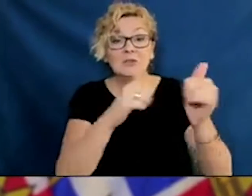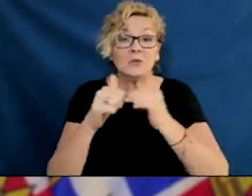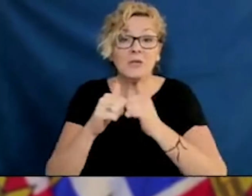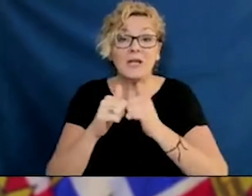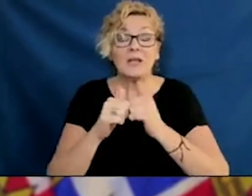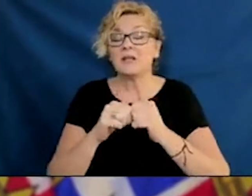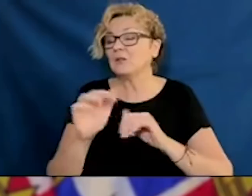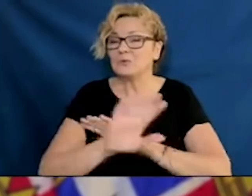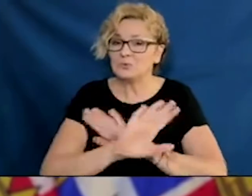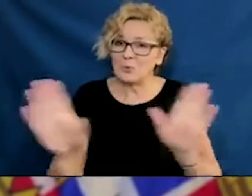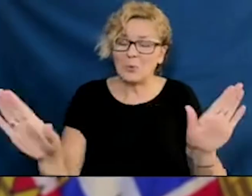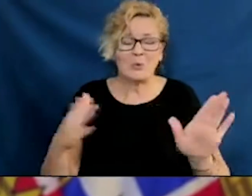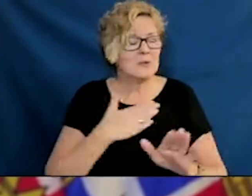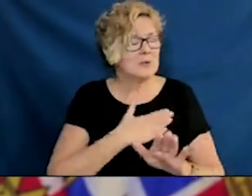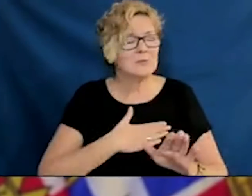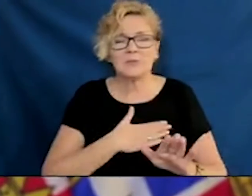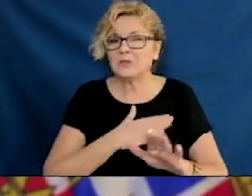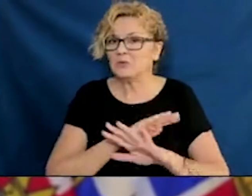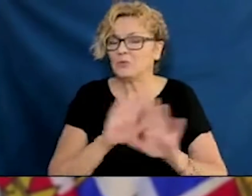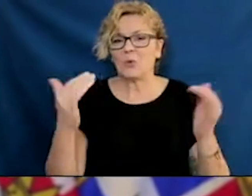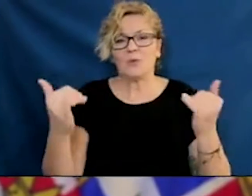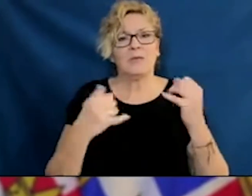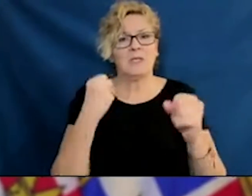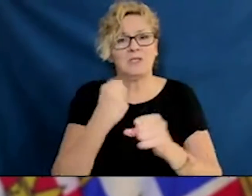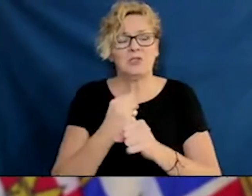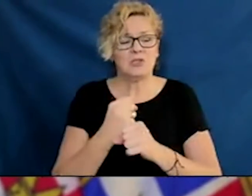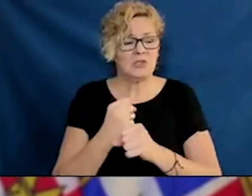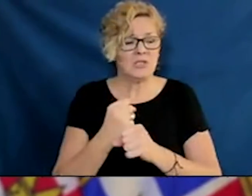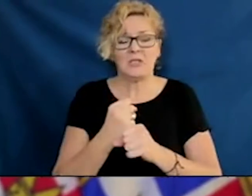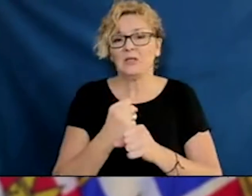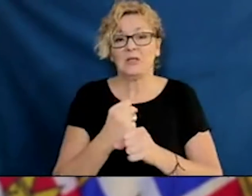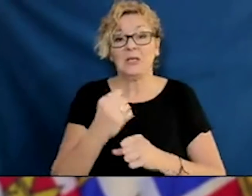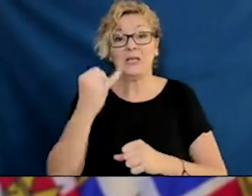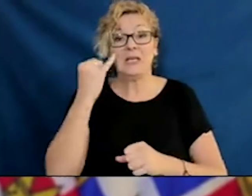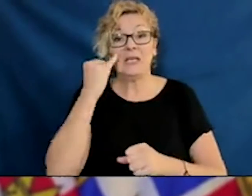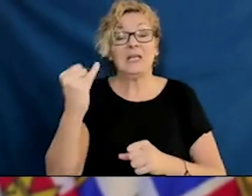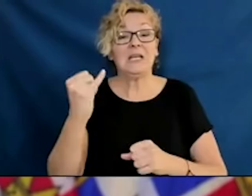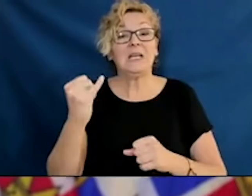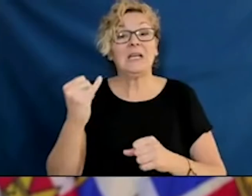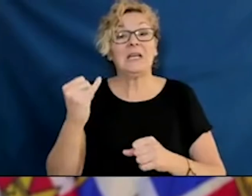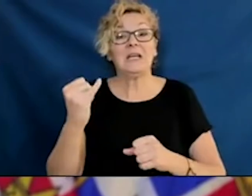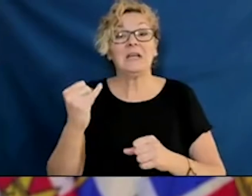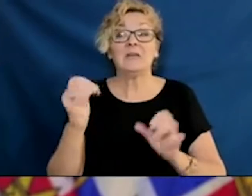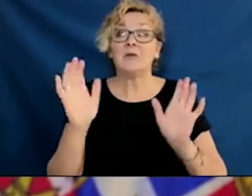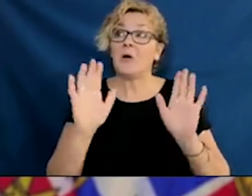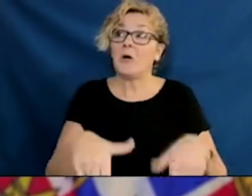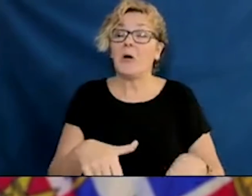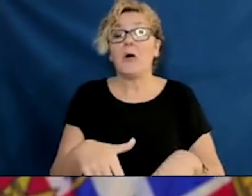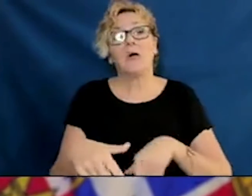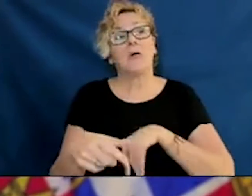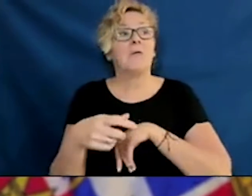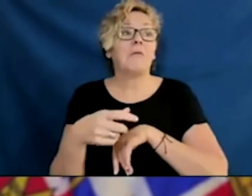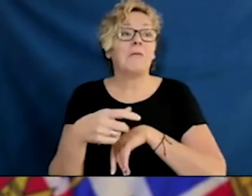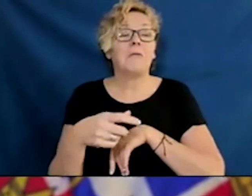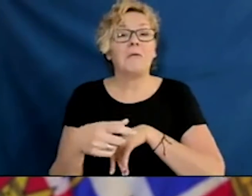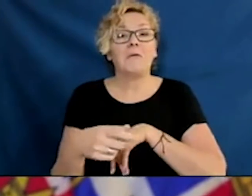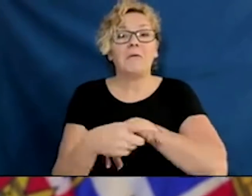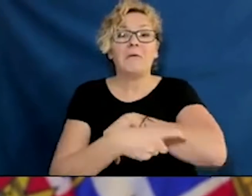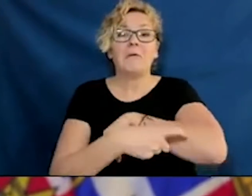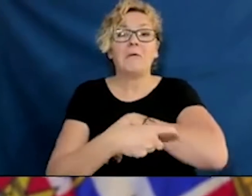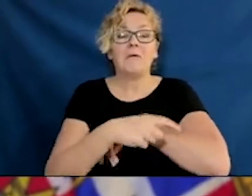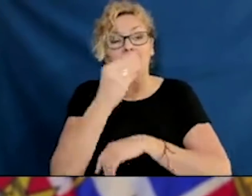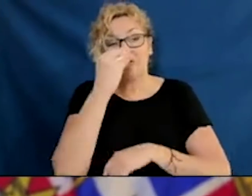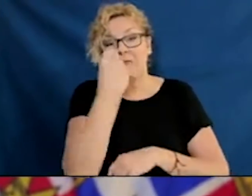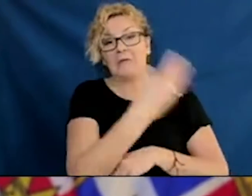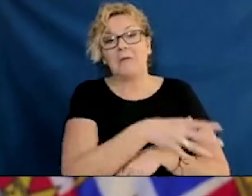not able to control this and start seeing spread again, we can undo all the good work that we have done. We need to respect